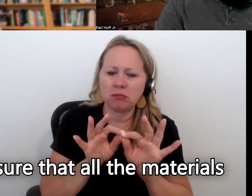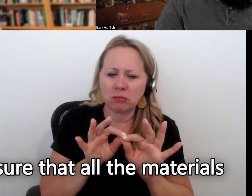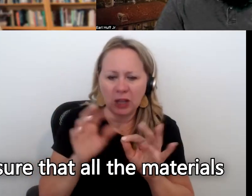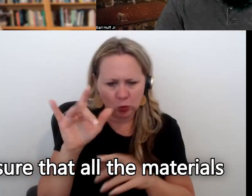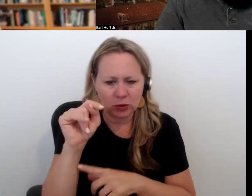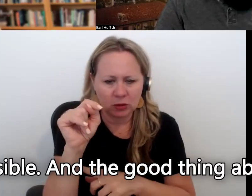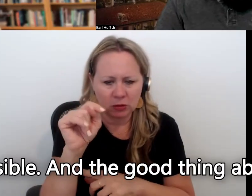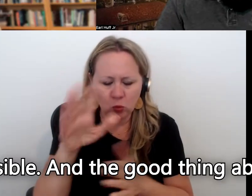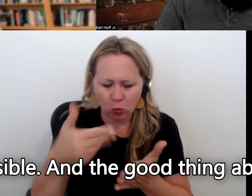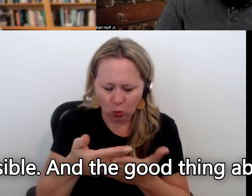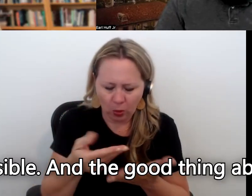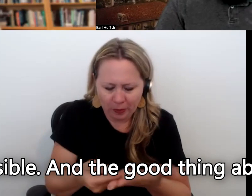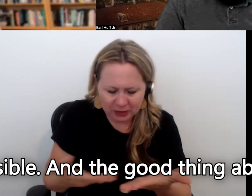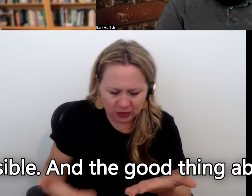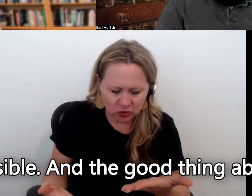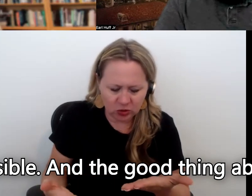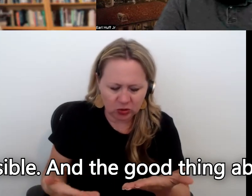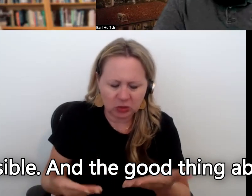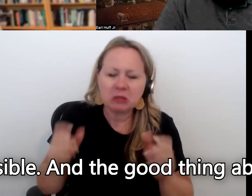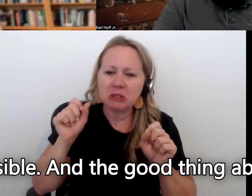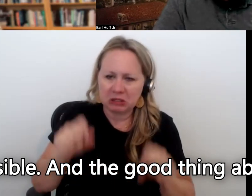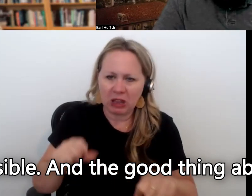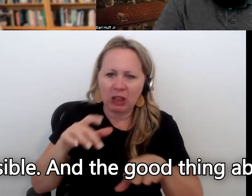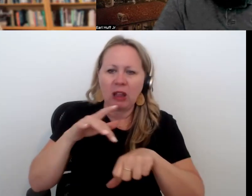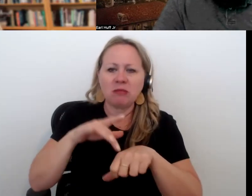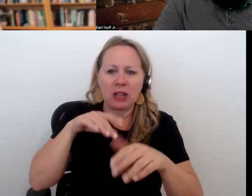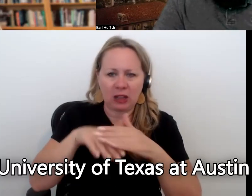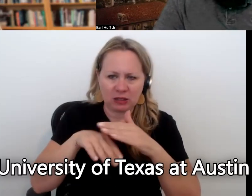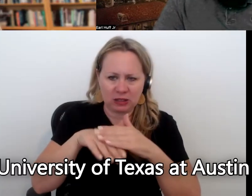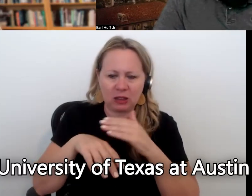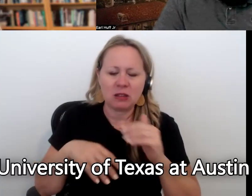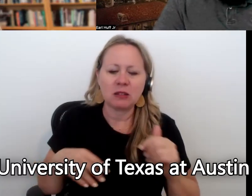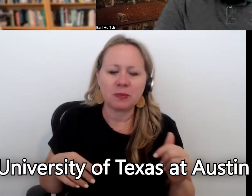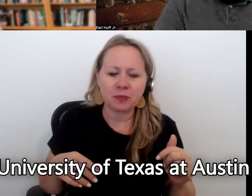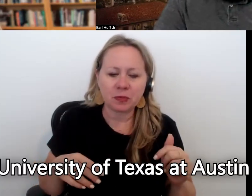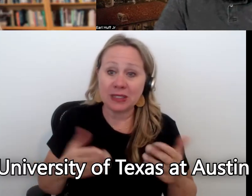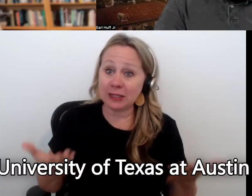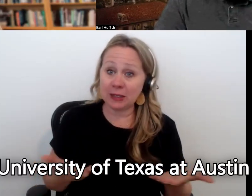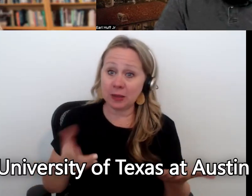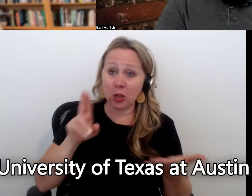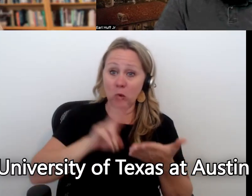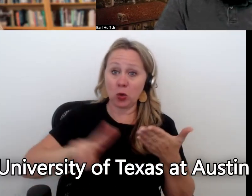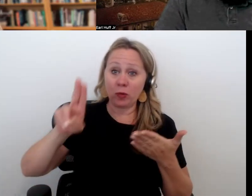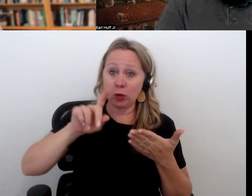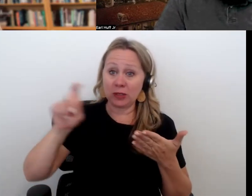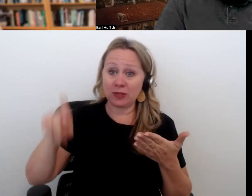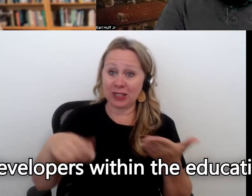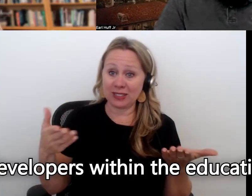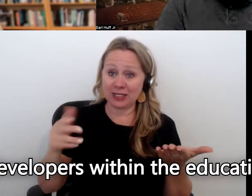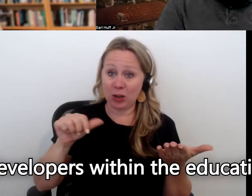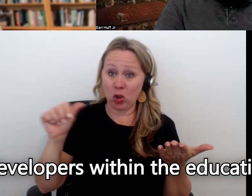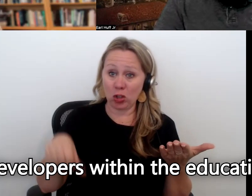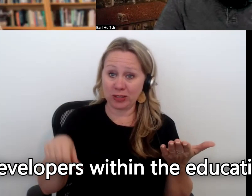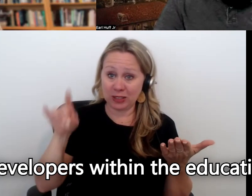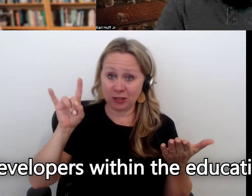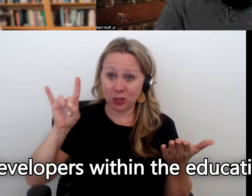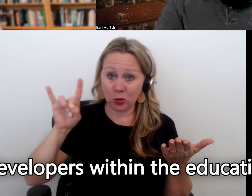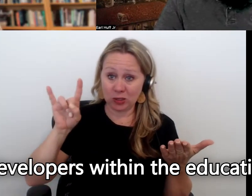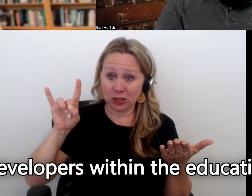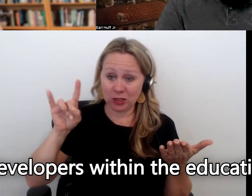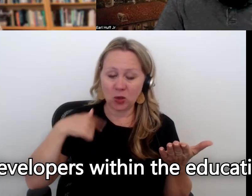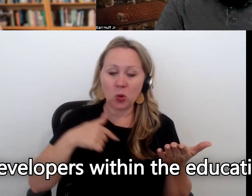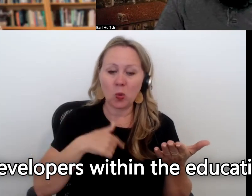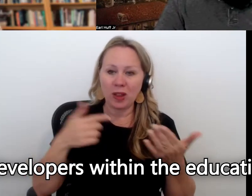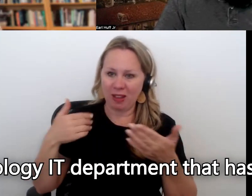the materials are accessible. And the good thing about here at University of Texas at Austin is we have